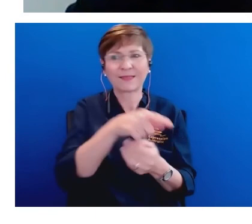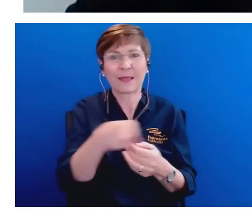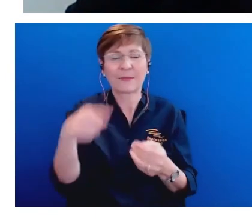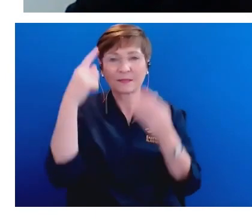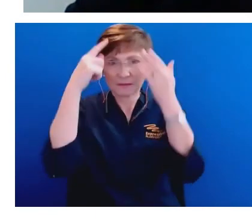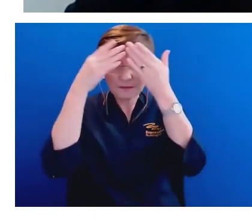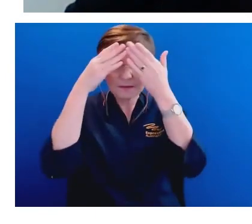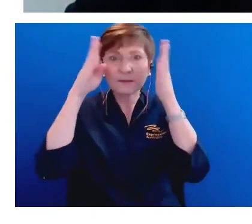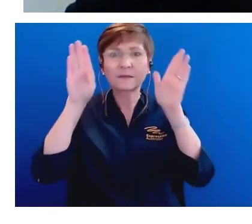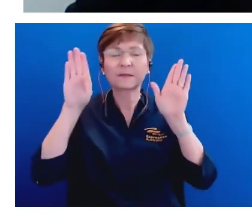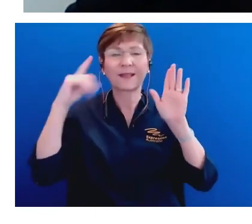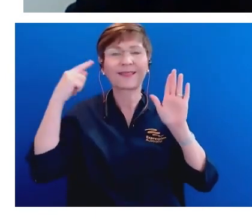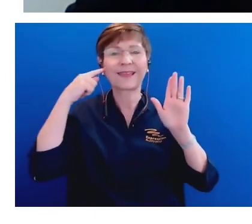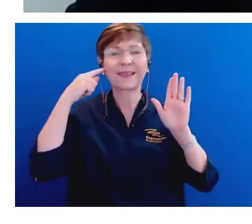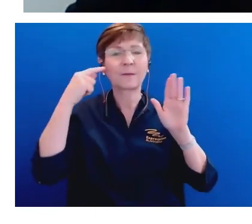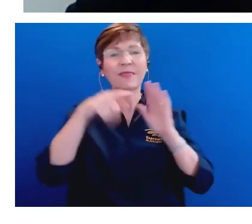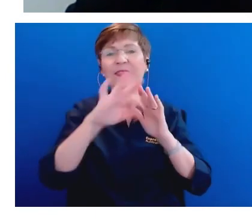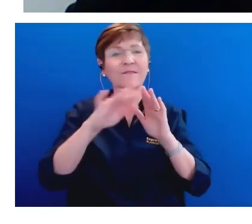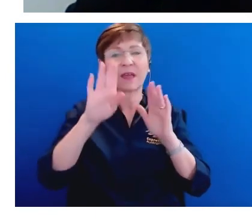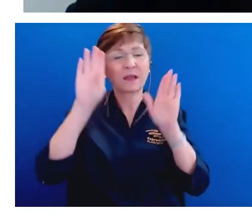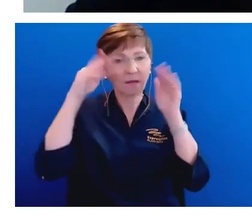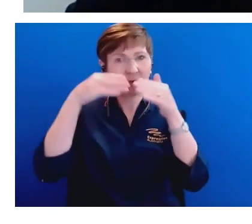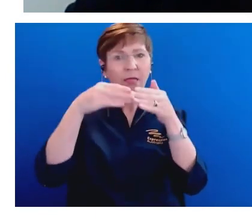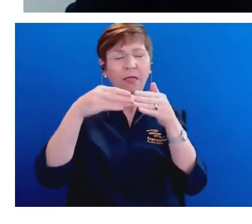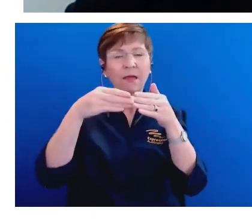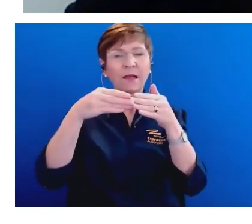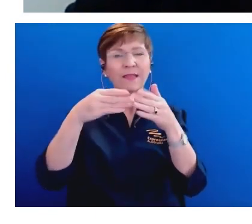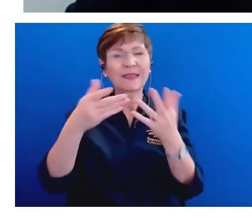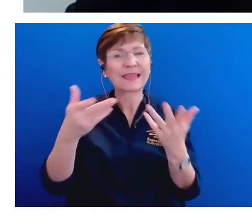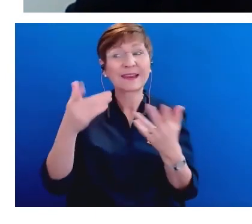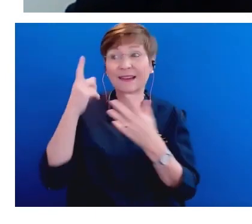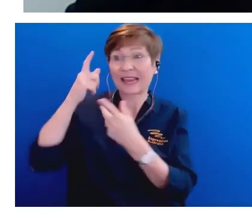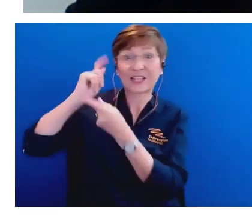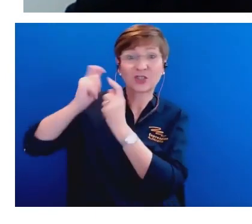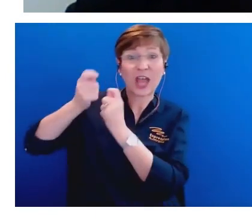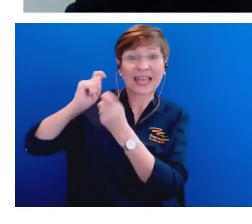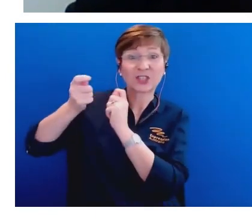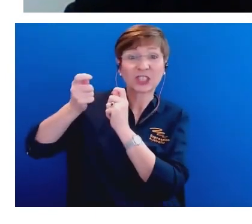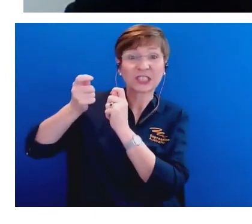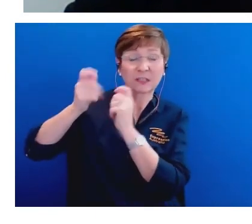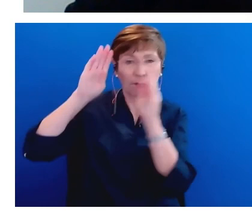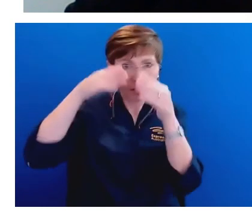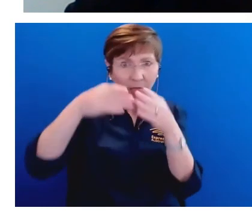built in to these changes, it's going to just be different problems.